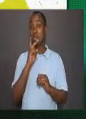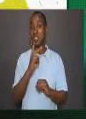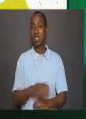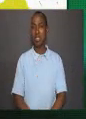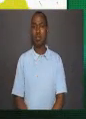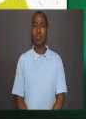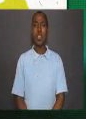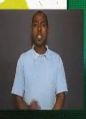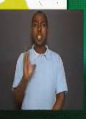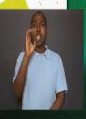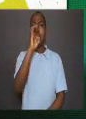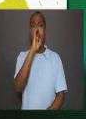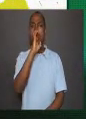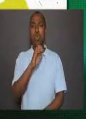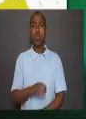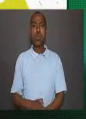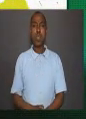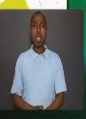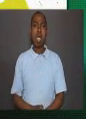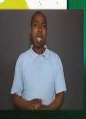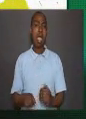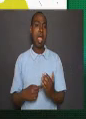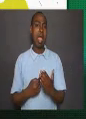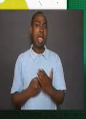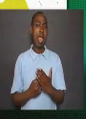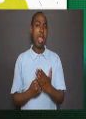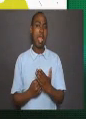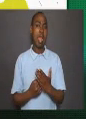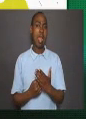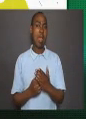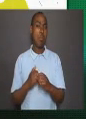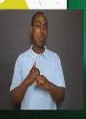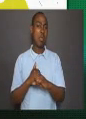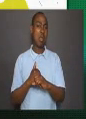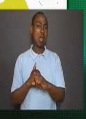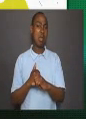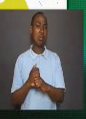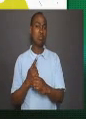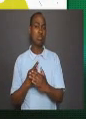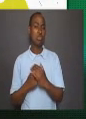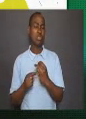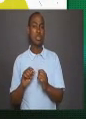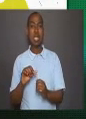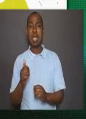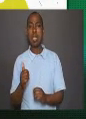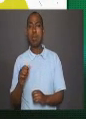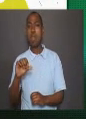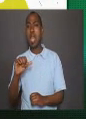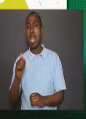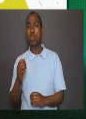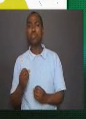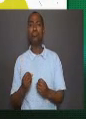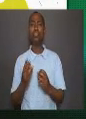Ethiopia is not alone in coping with this issue. Many countries in